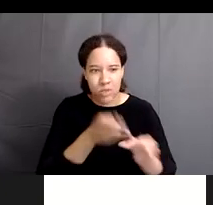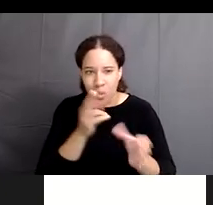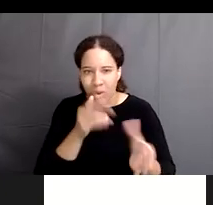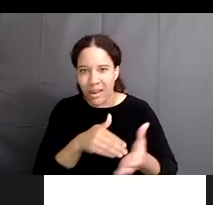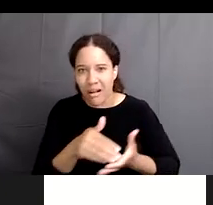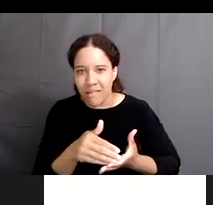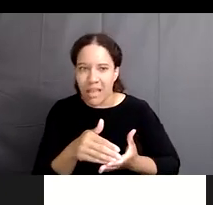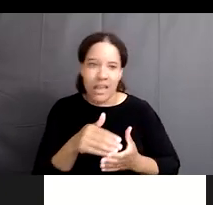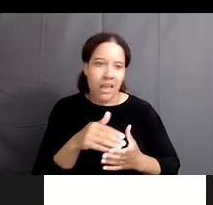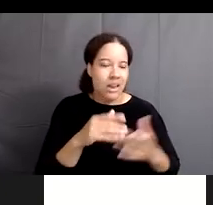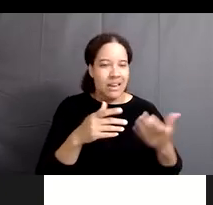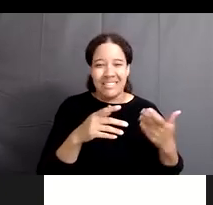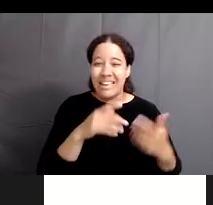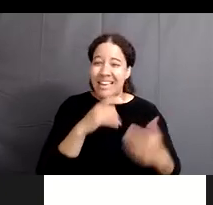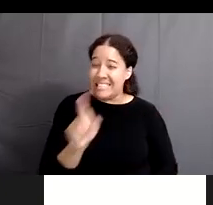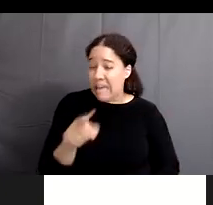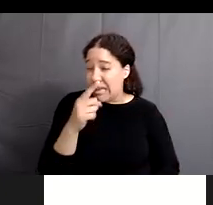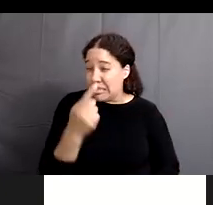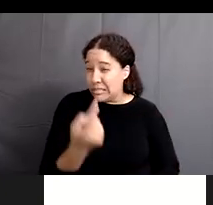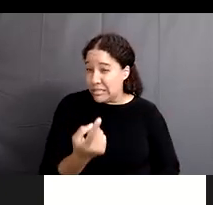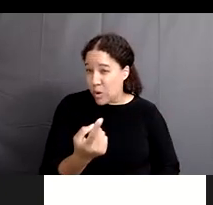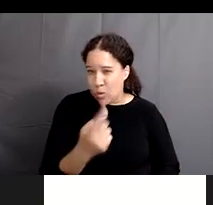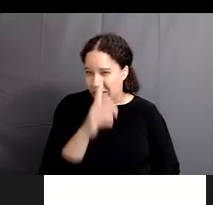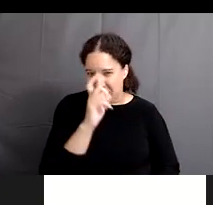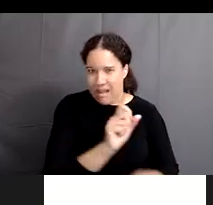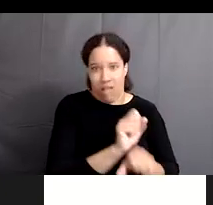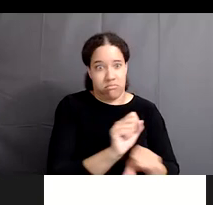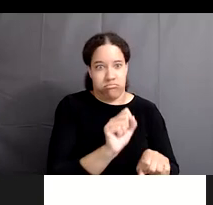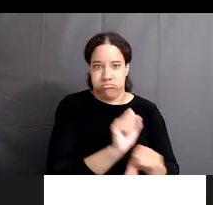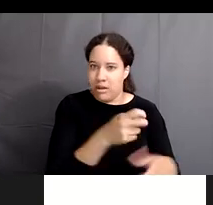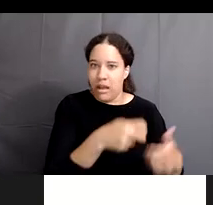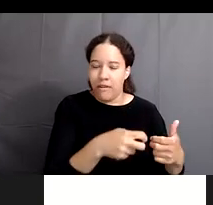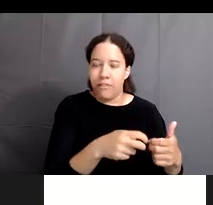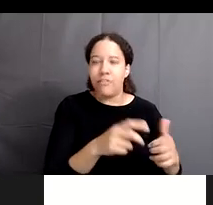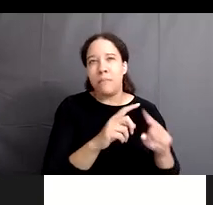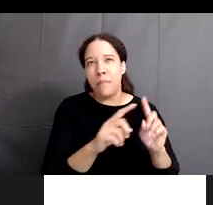just hard work industries, but really because,